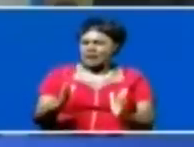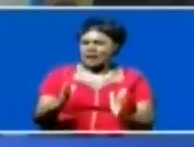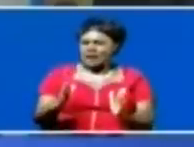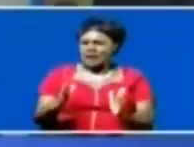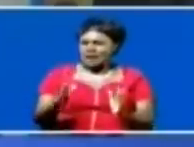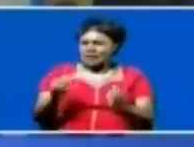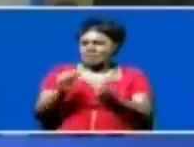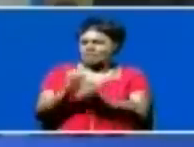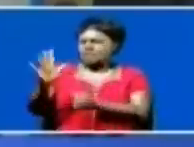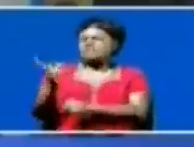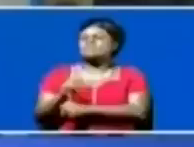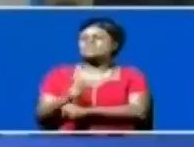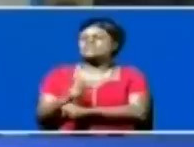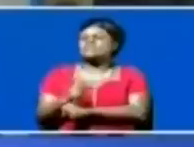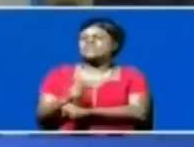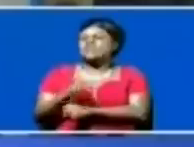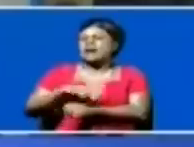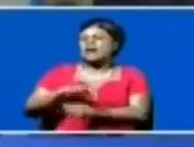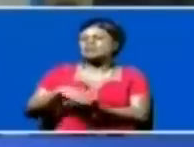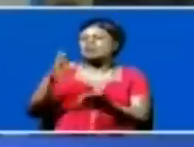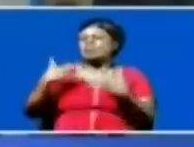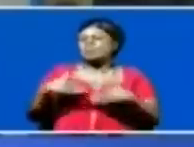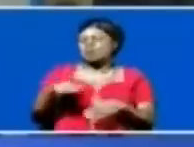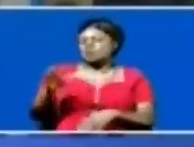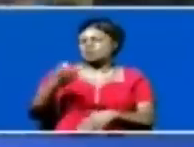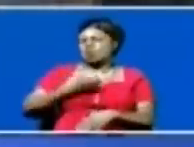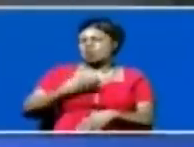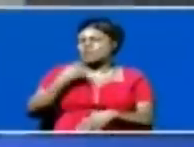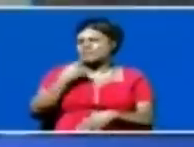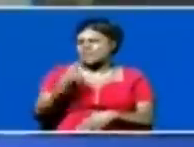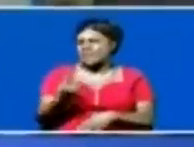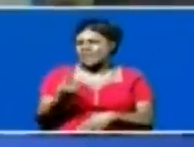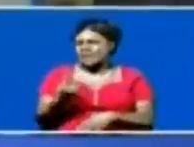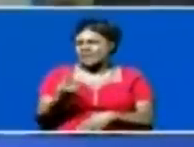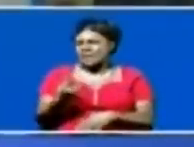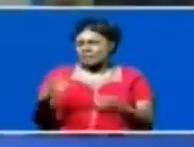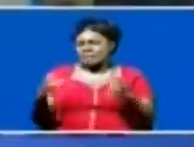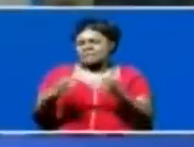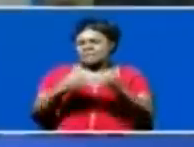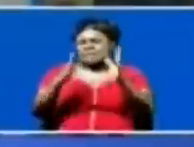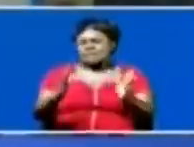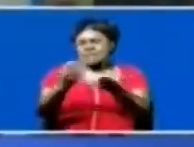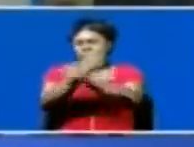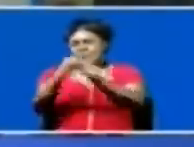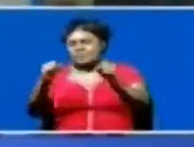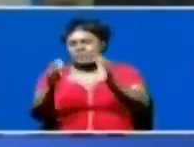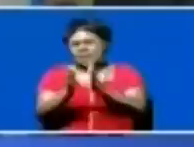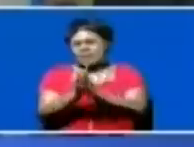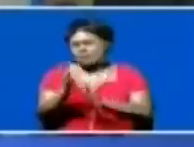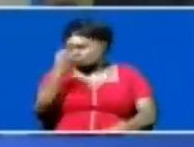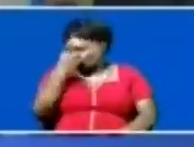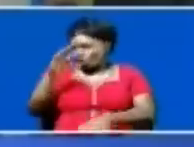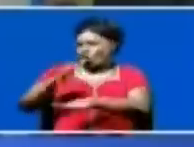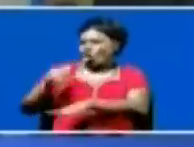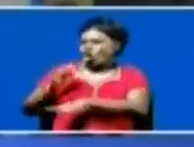the 15 minutes break, he even got more numbers, because in his own words, he says the party leaders, he says the president and the deputy president